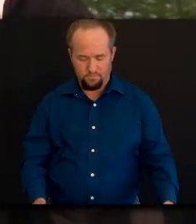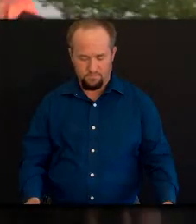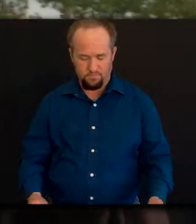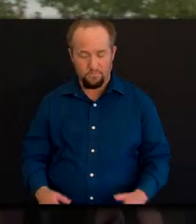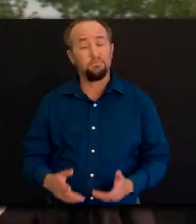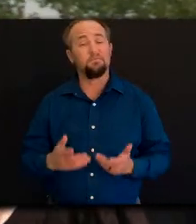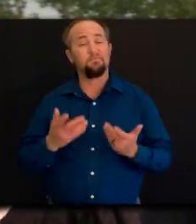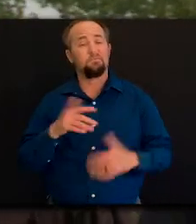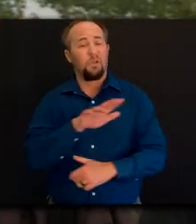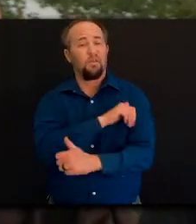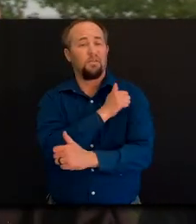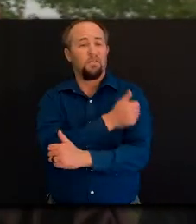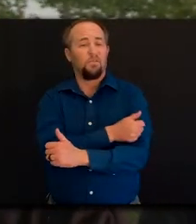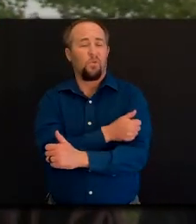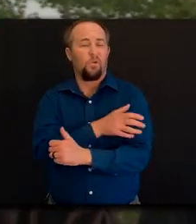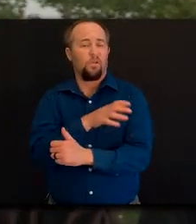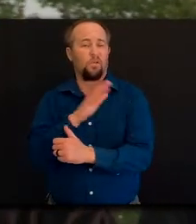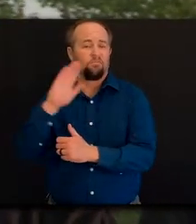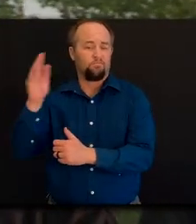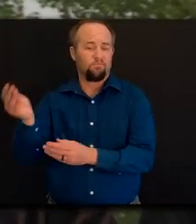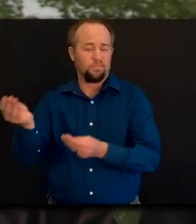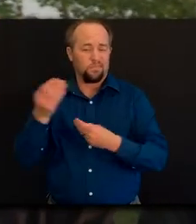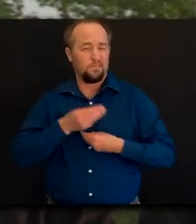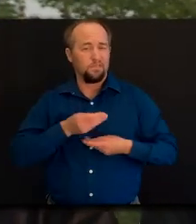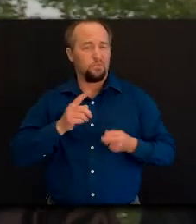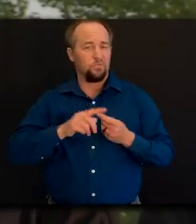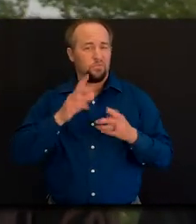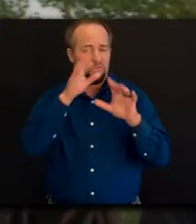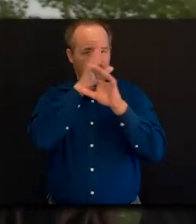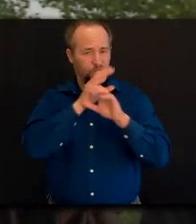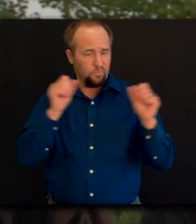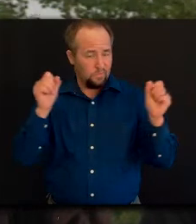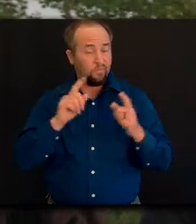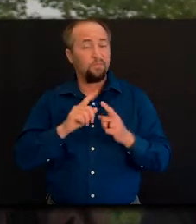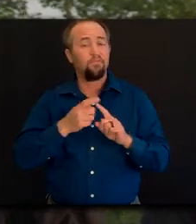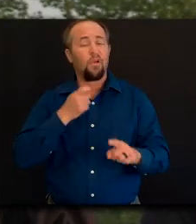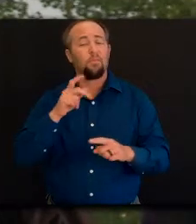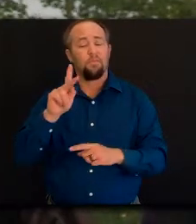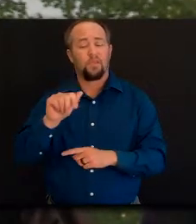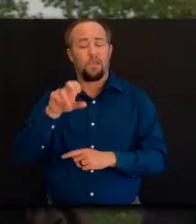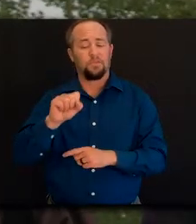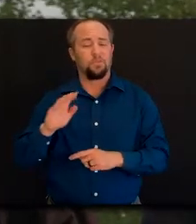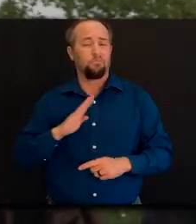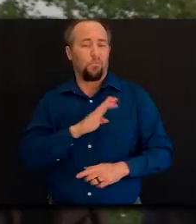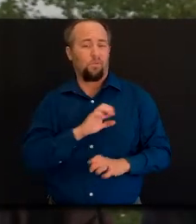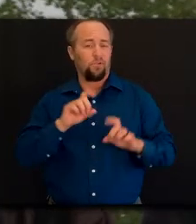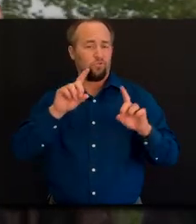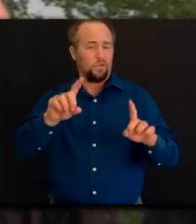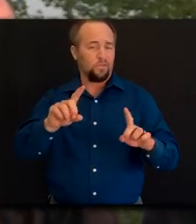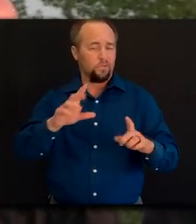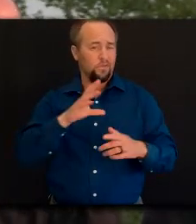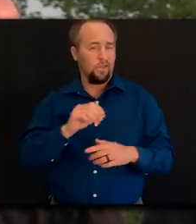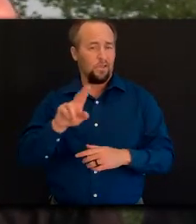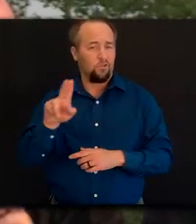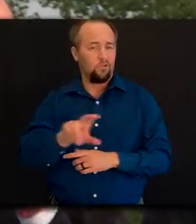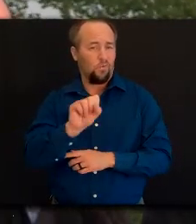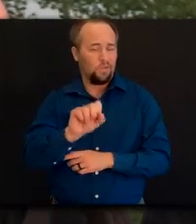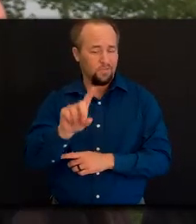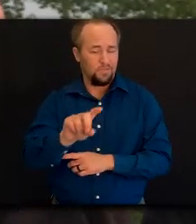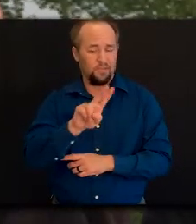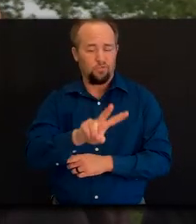By the authority of the powers delegated to the superintendent by the Kansas Board of Education and Unified School